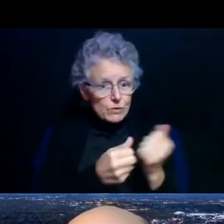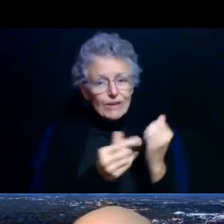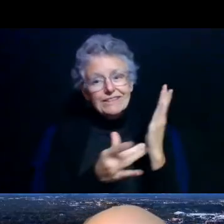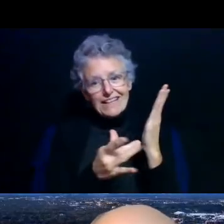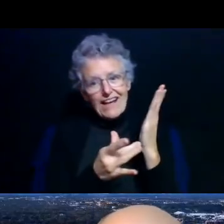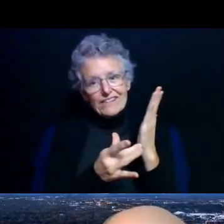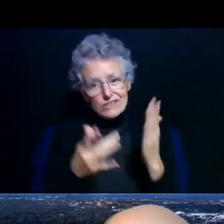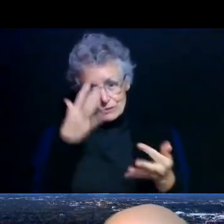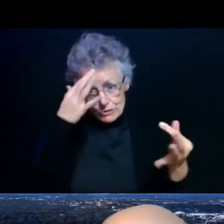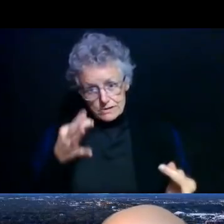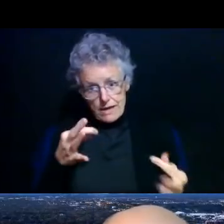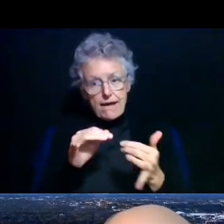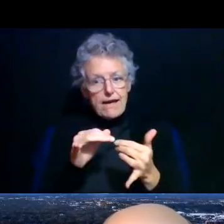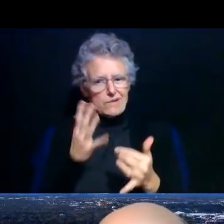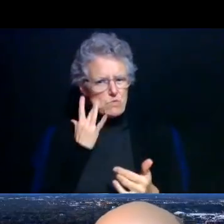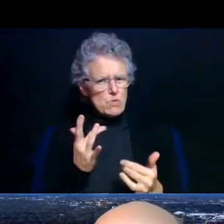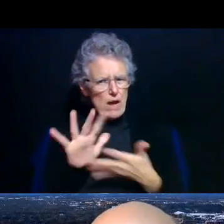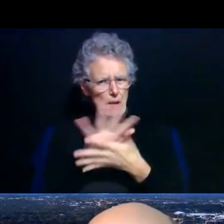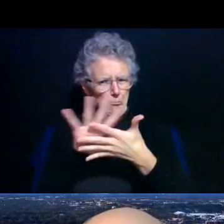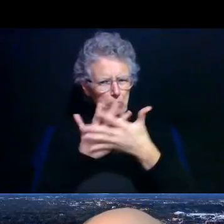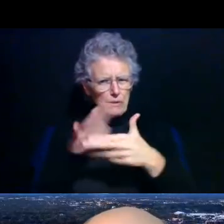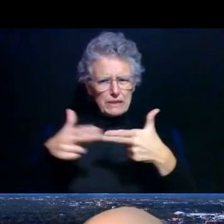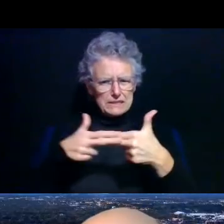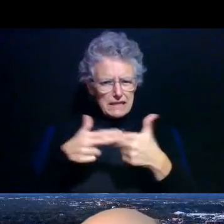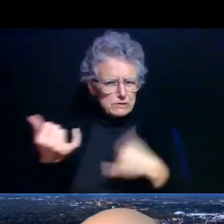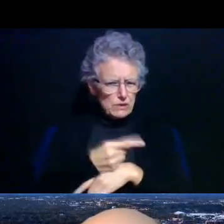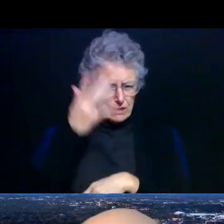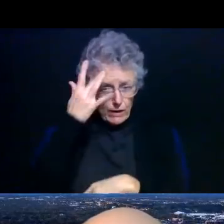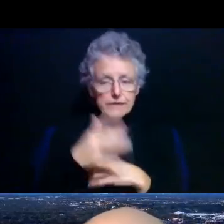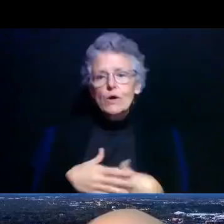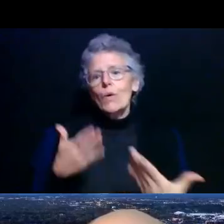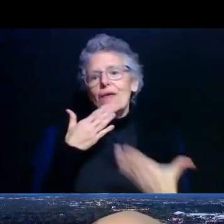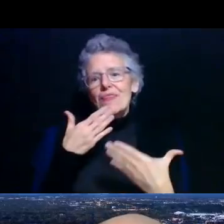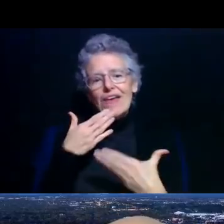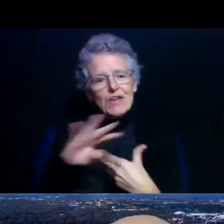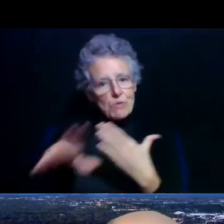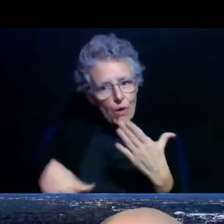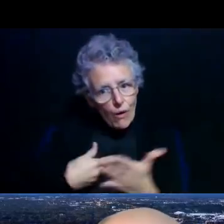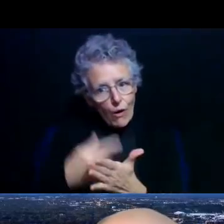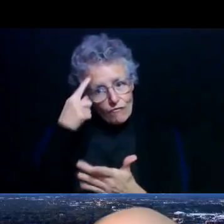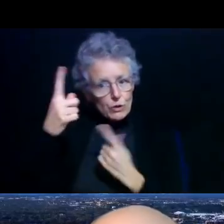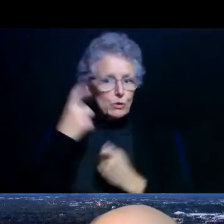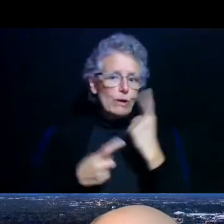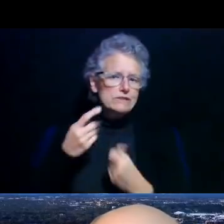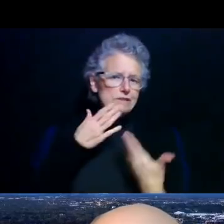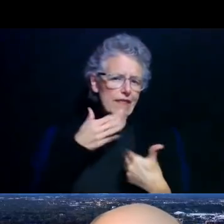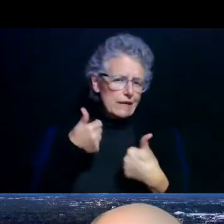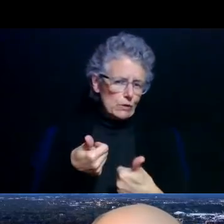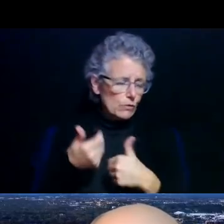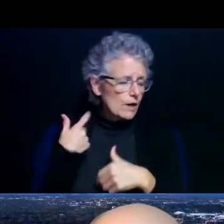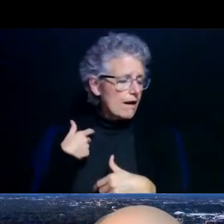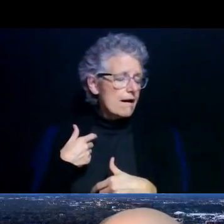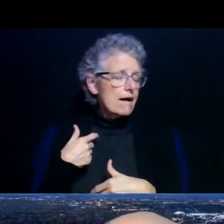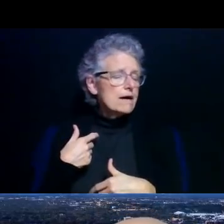to determine why that may have been. So again, thank you all for your questions. Let me